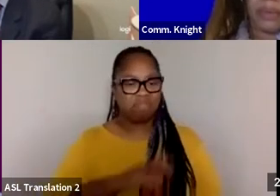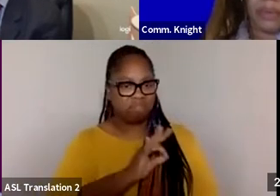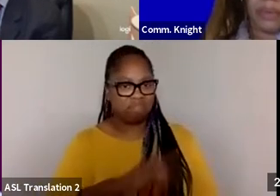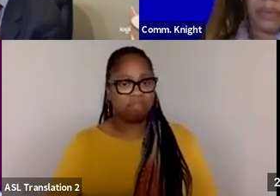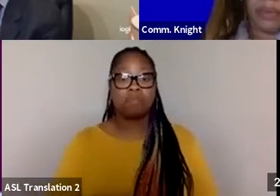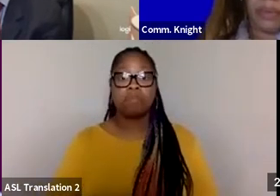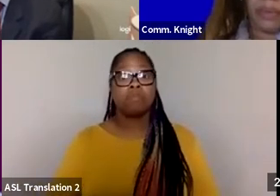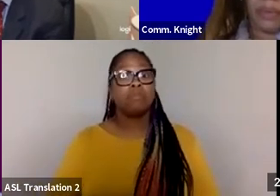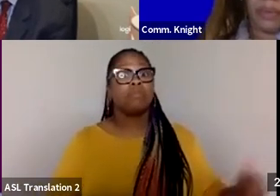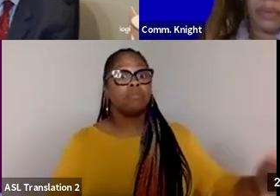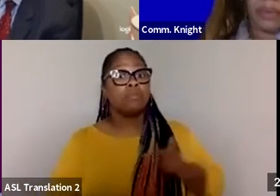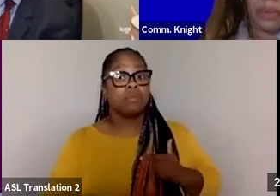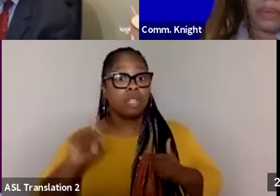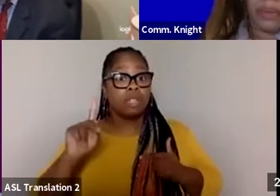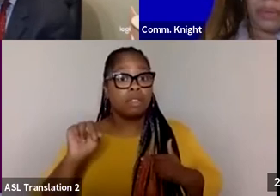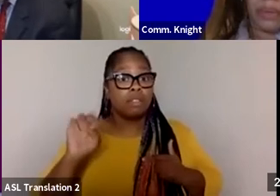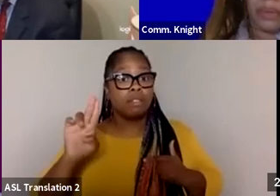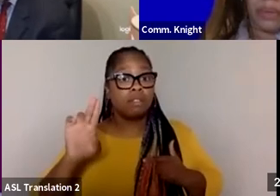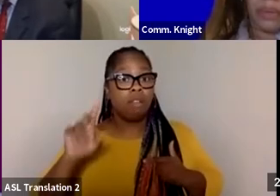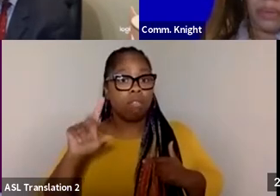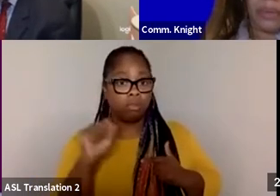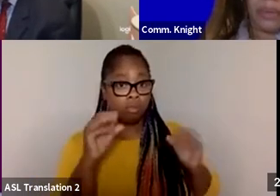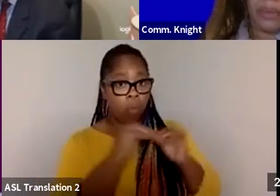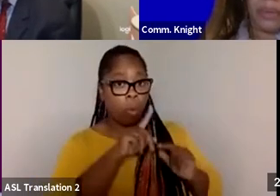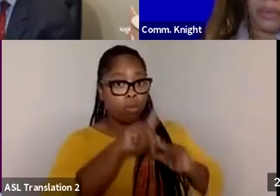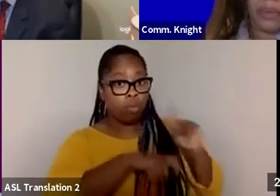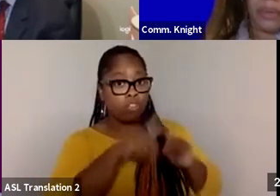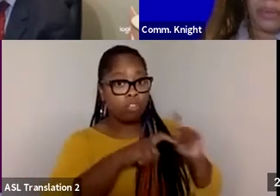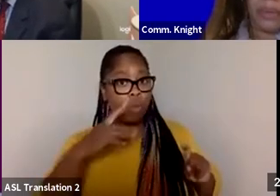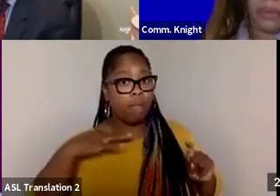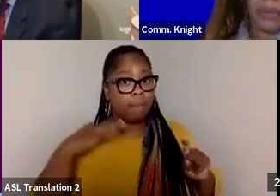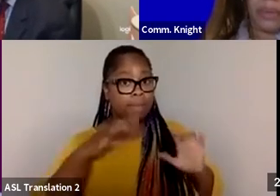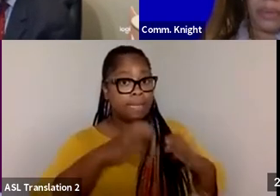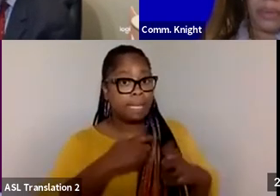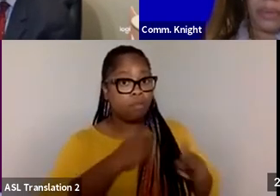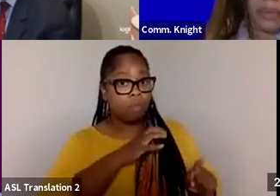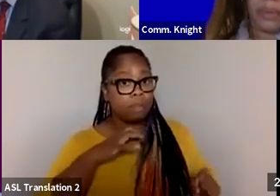Are there any further questions for the applicant team from the commission?